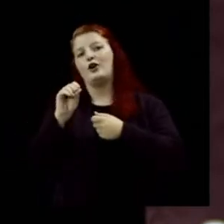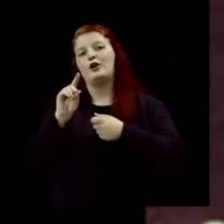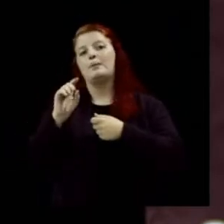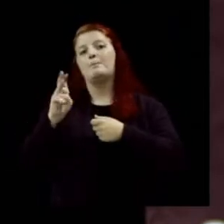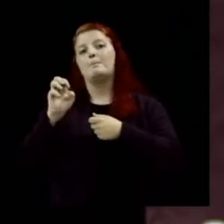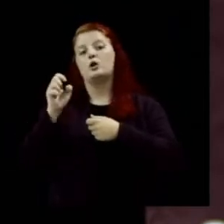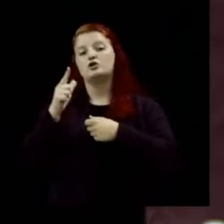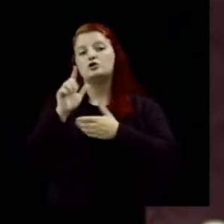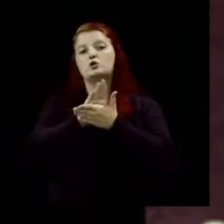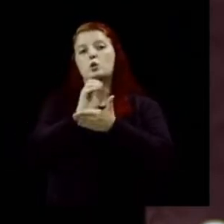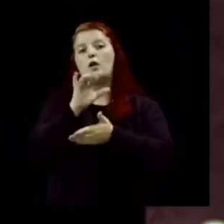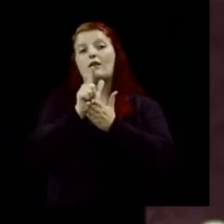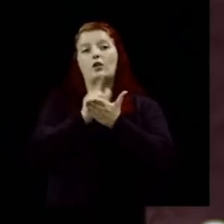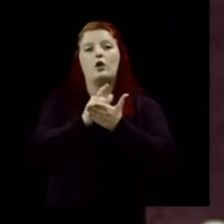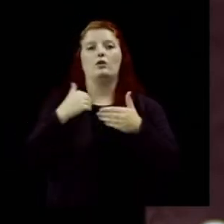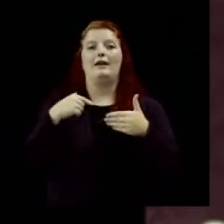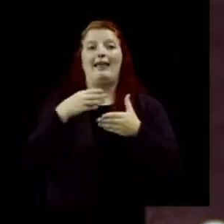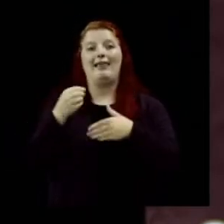university.